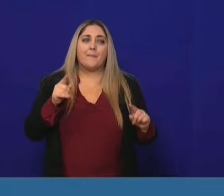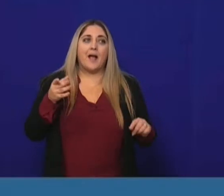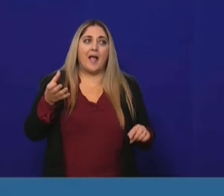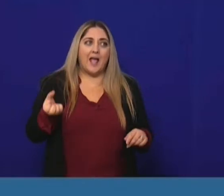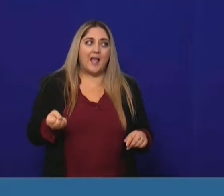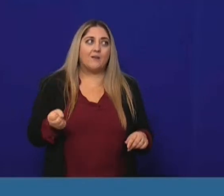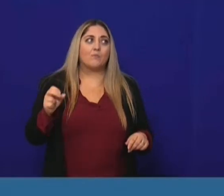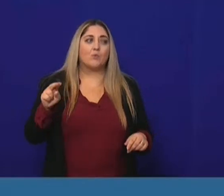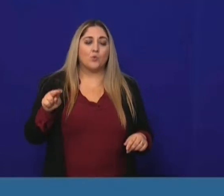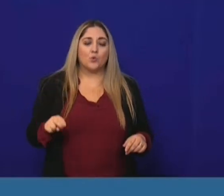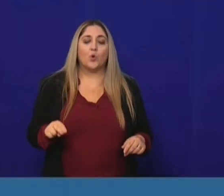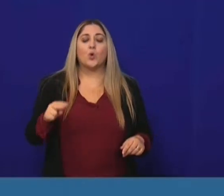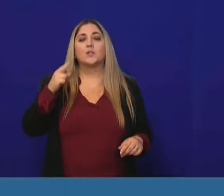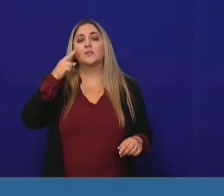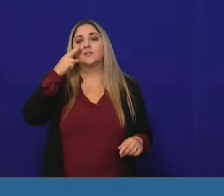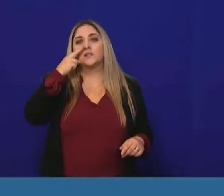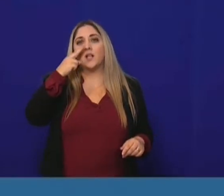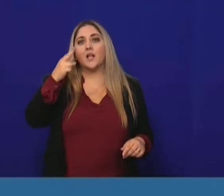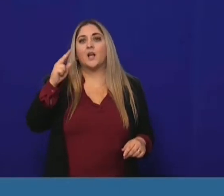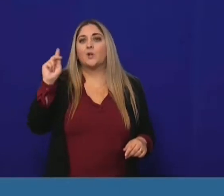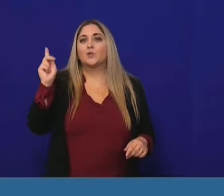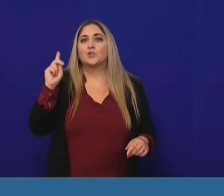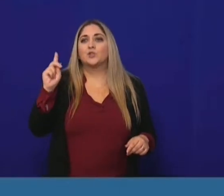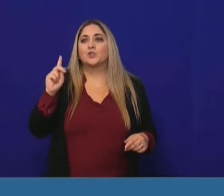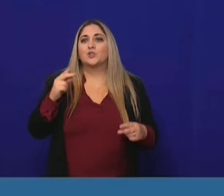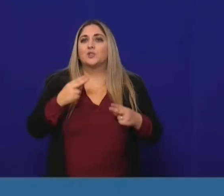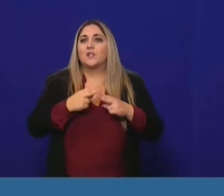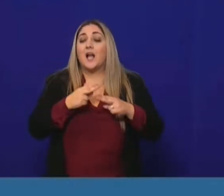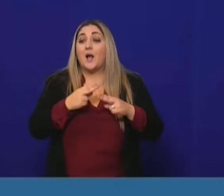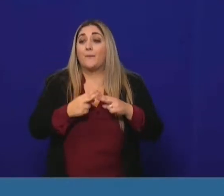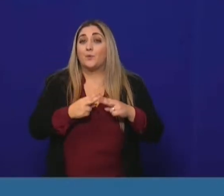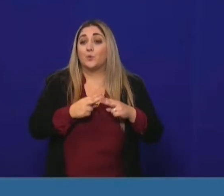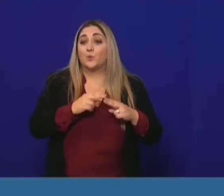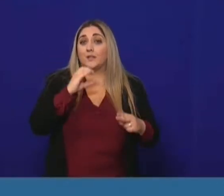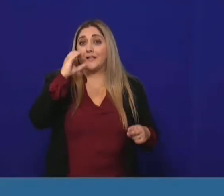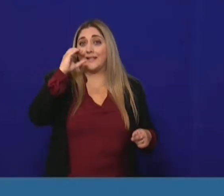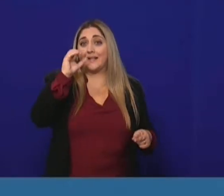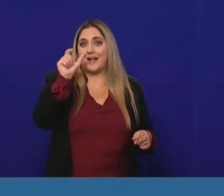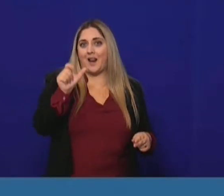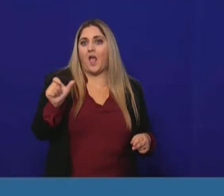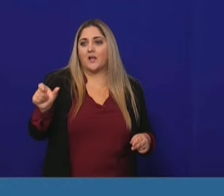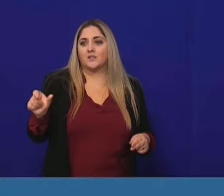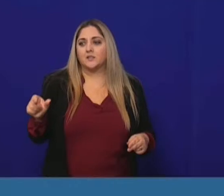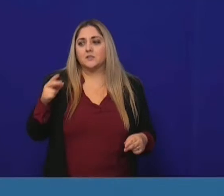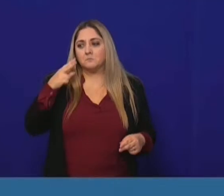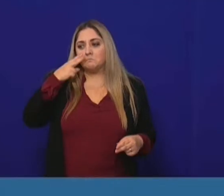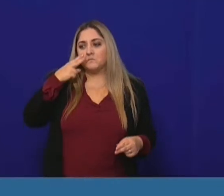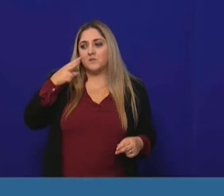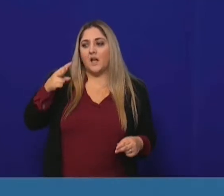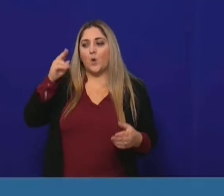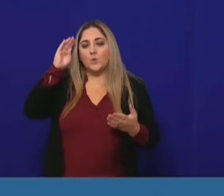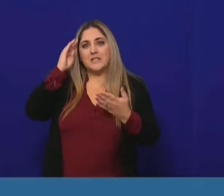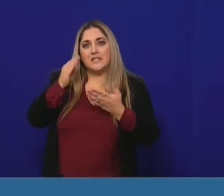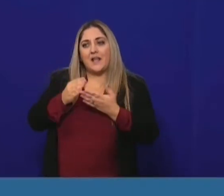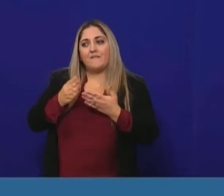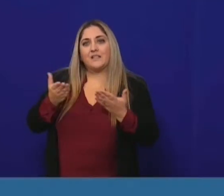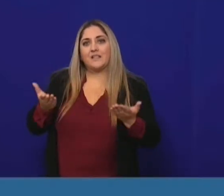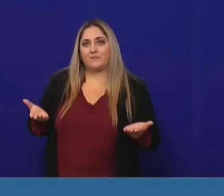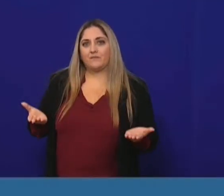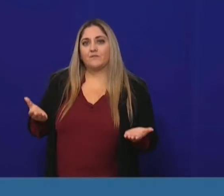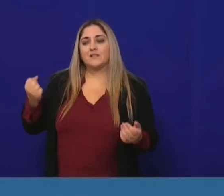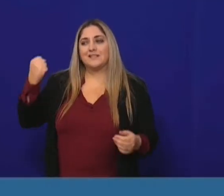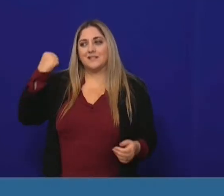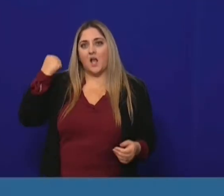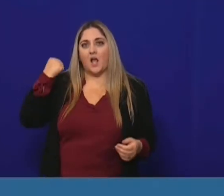hemm qegħdin insegwu wkoll x'qiegħed jiġru kif qed jiġu trattati il-pazjenti u kif jiġu kurati il-pazjenti hemmhekk. U niftakru wkoll